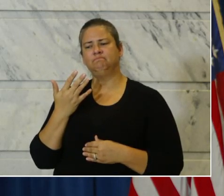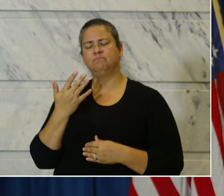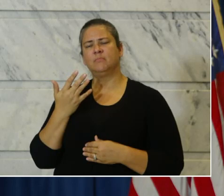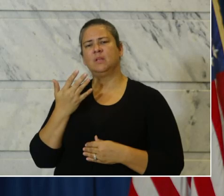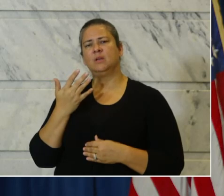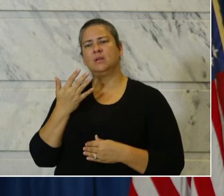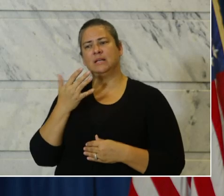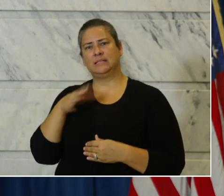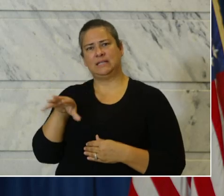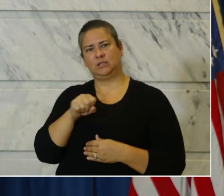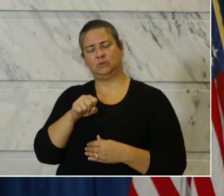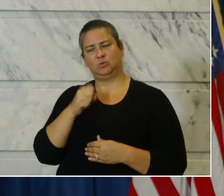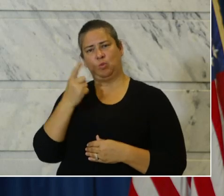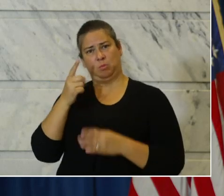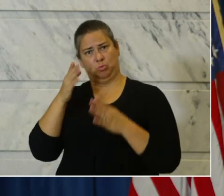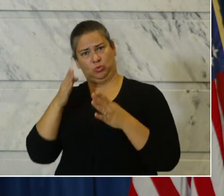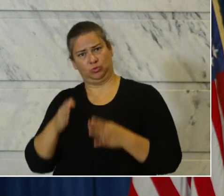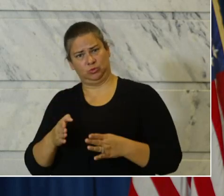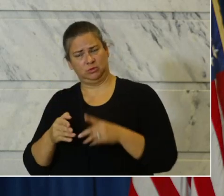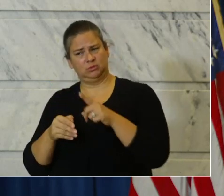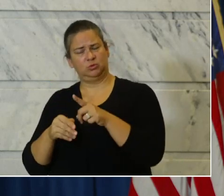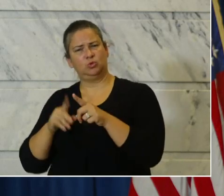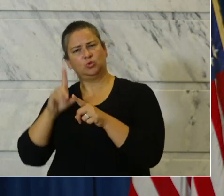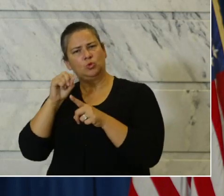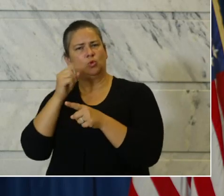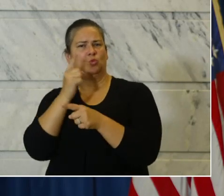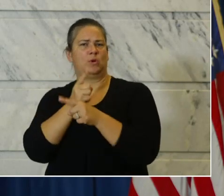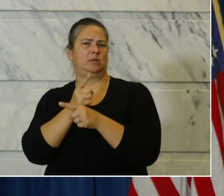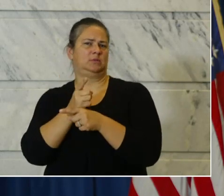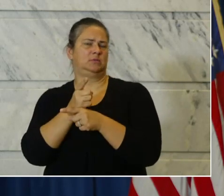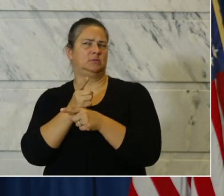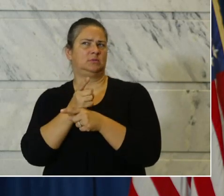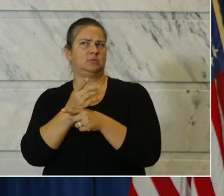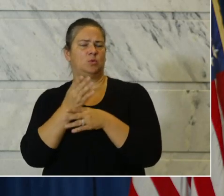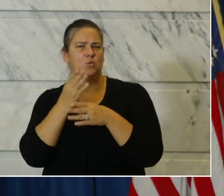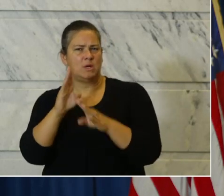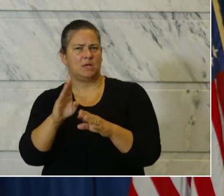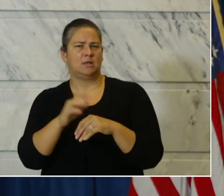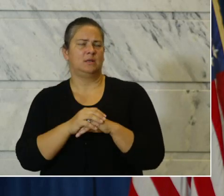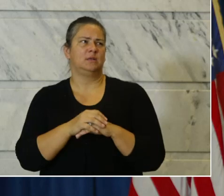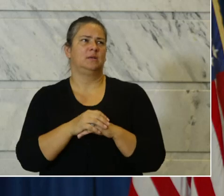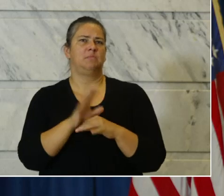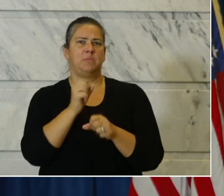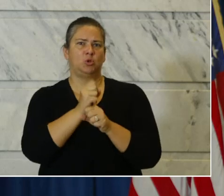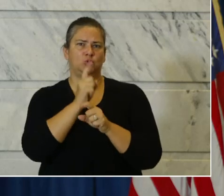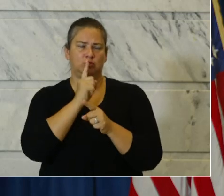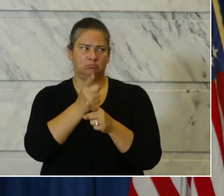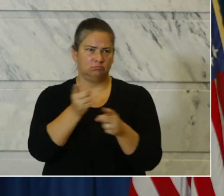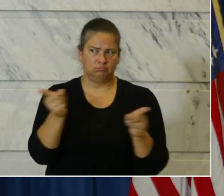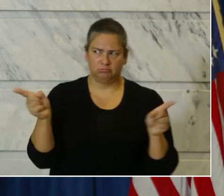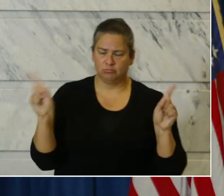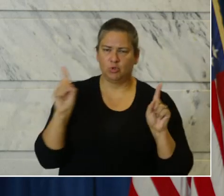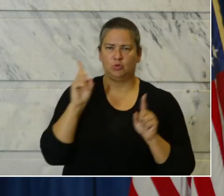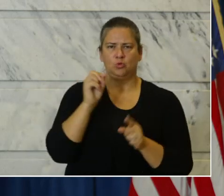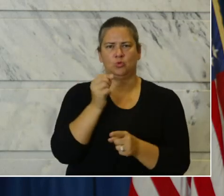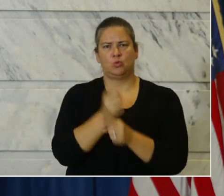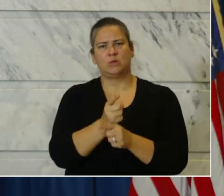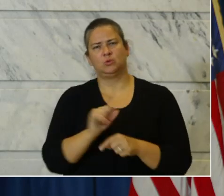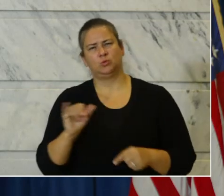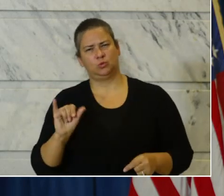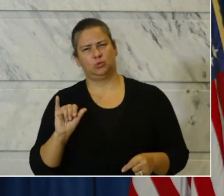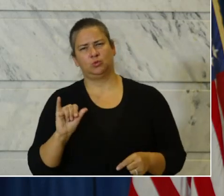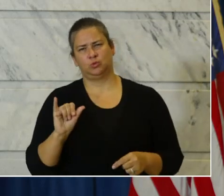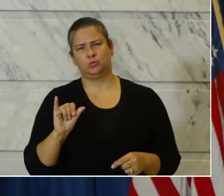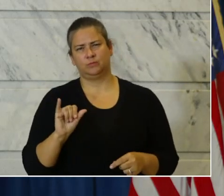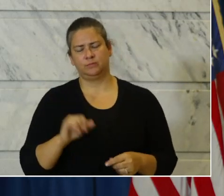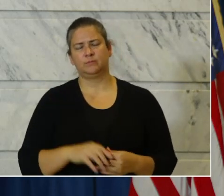way, and that means we need to make sure those around us are also doing things the